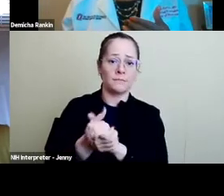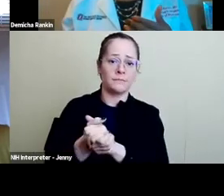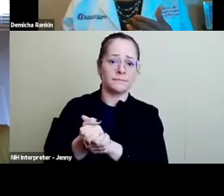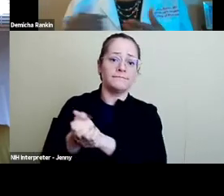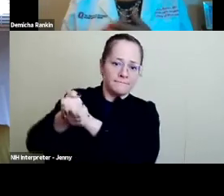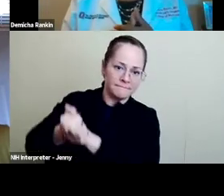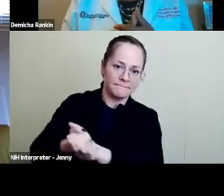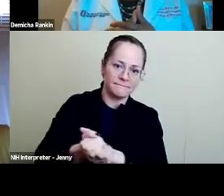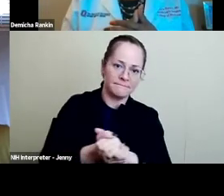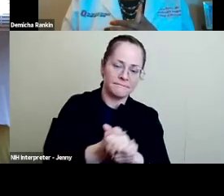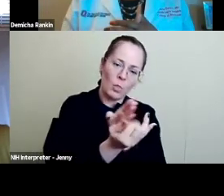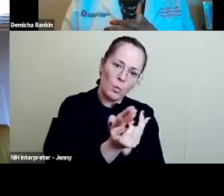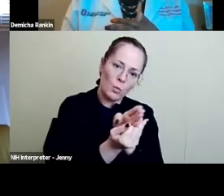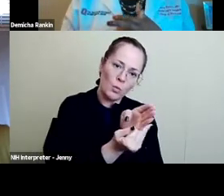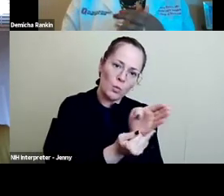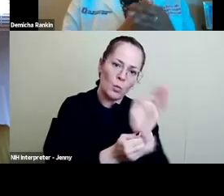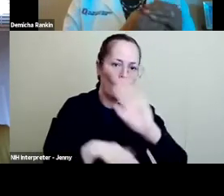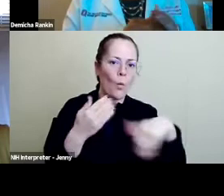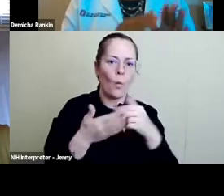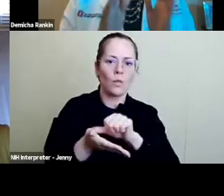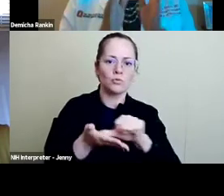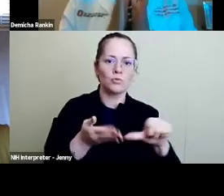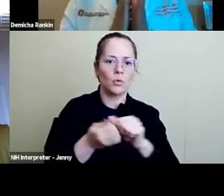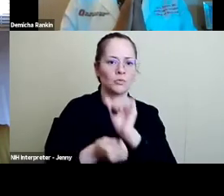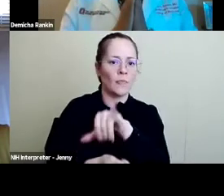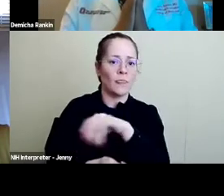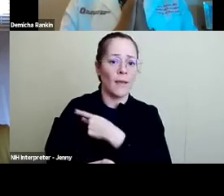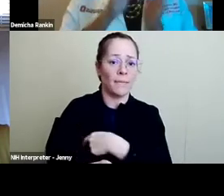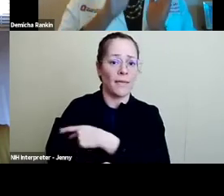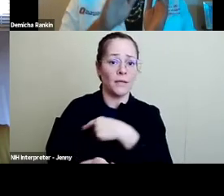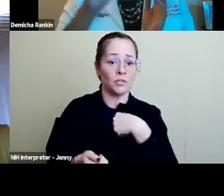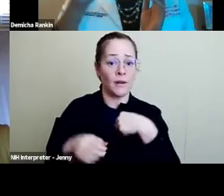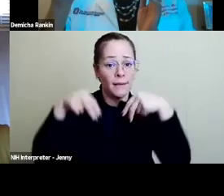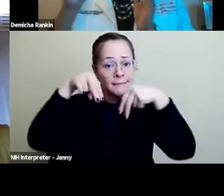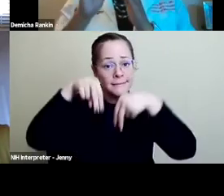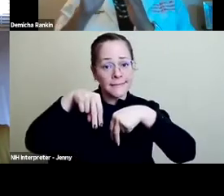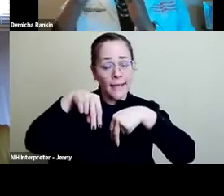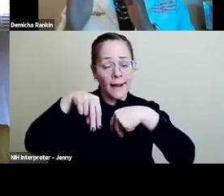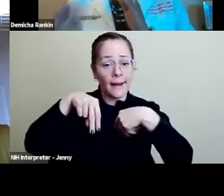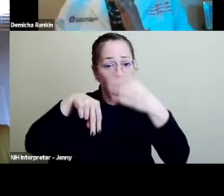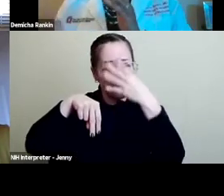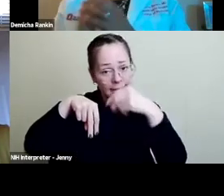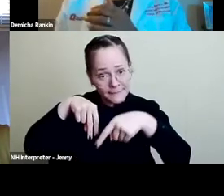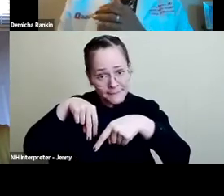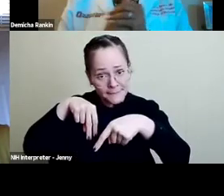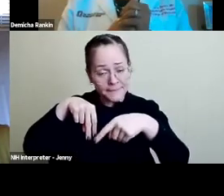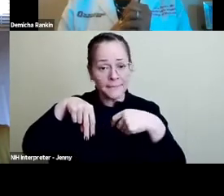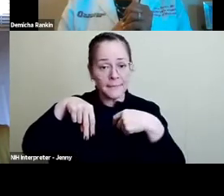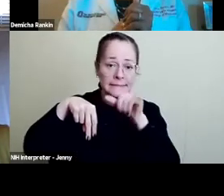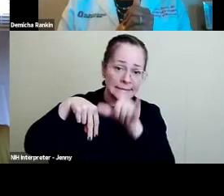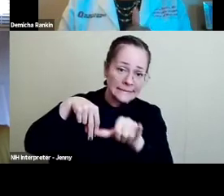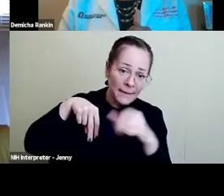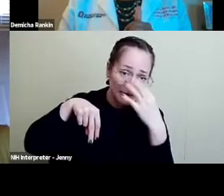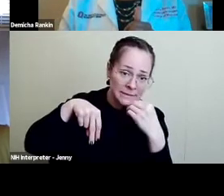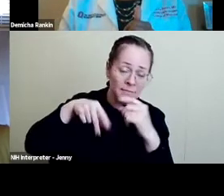through surgery. And so I put them to sleep. I keep them asleep. and then I wake them up. And so